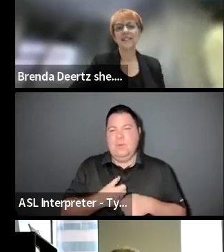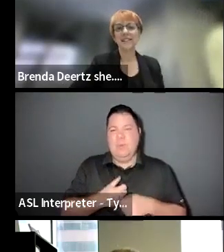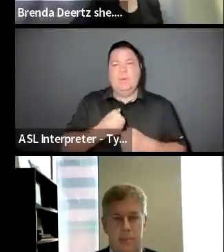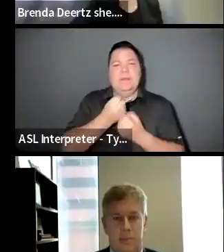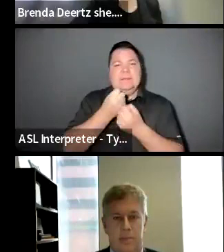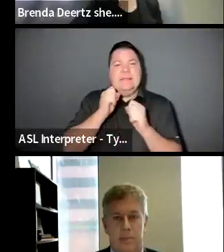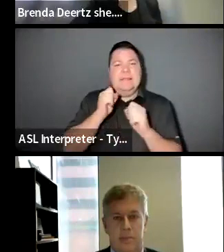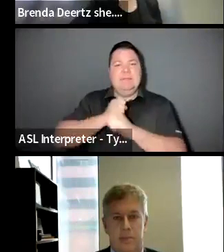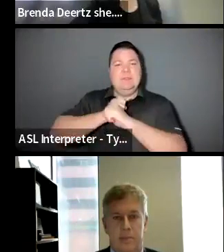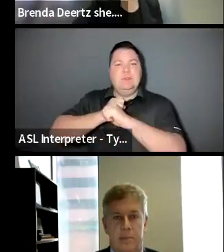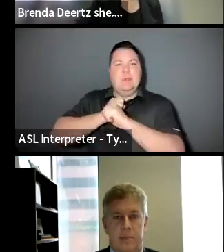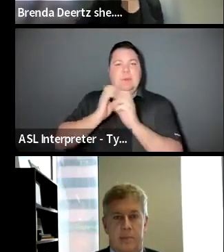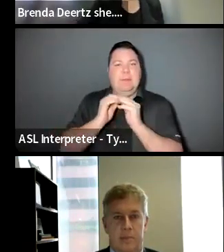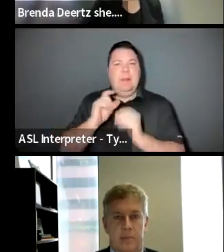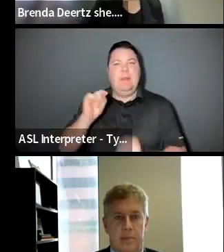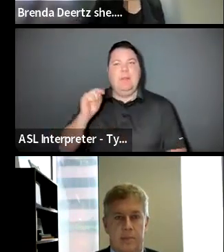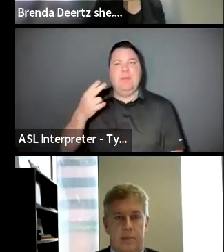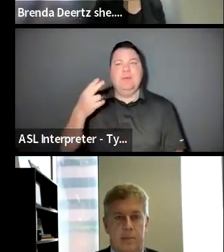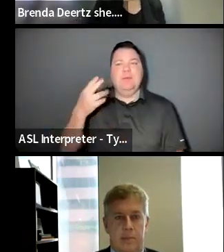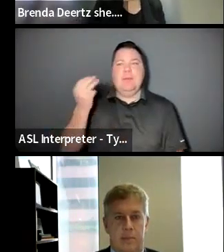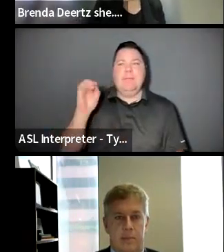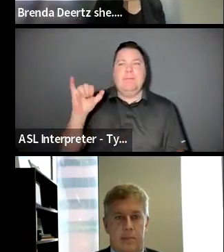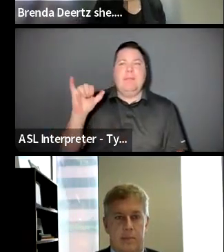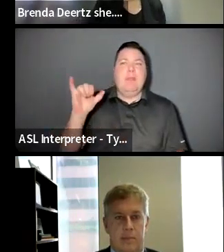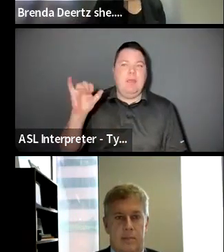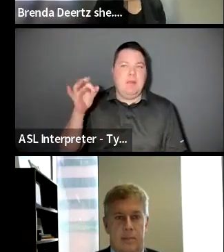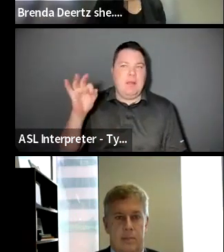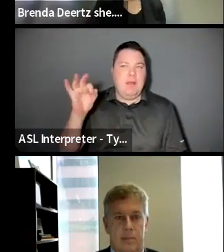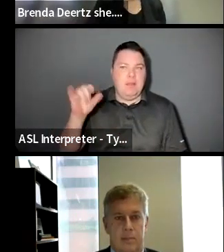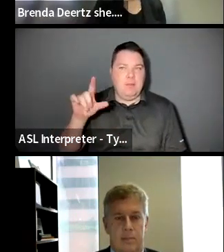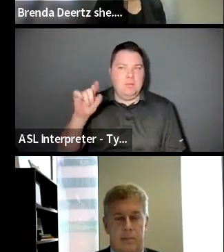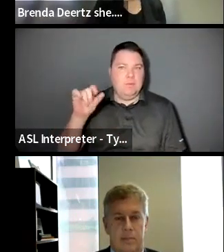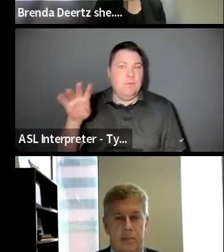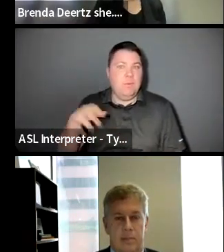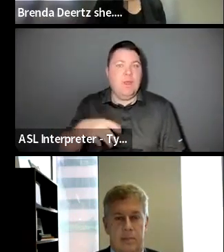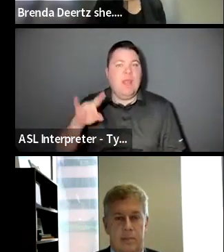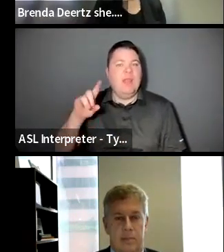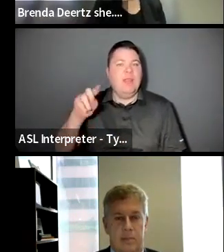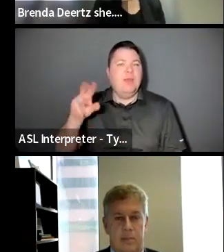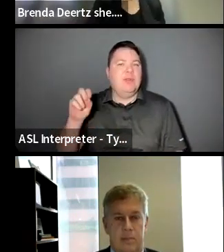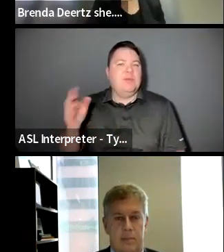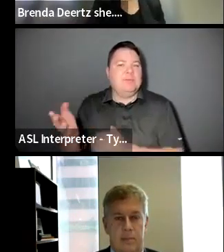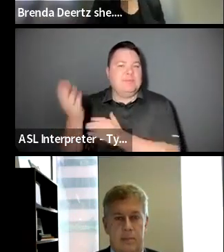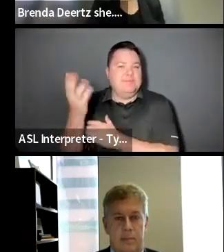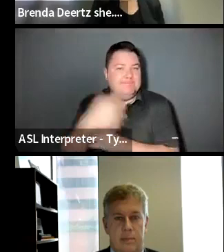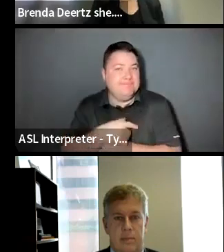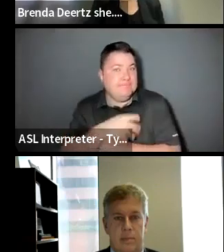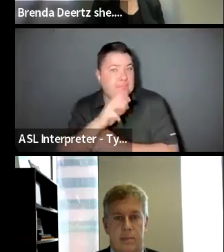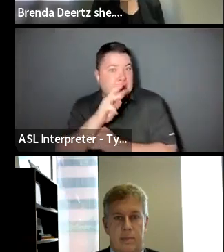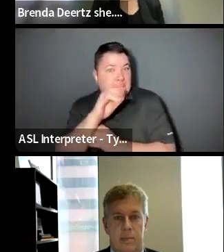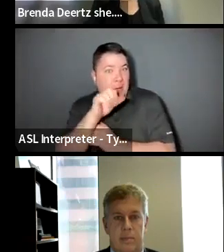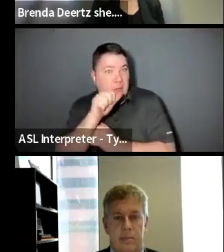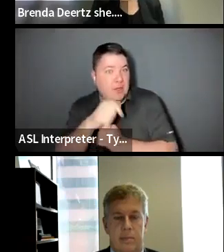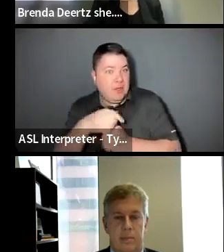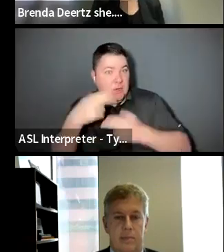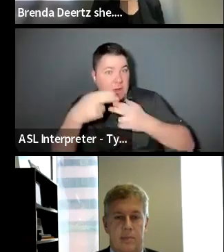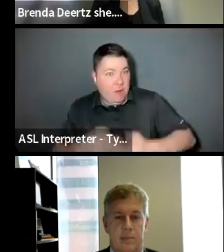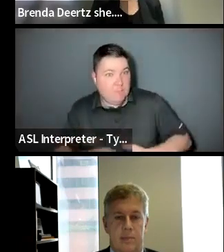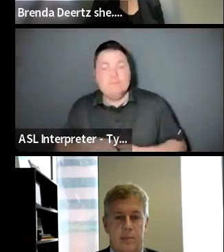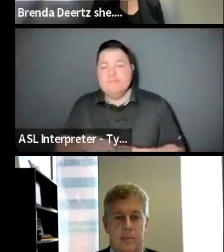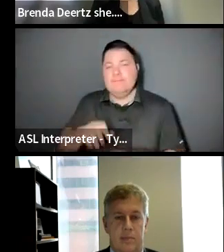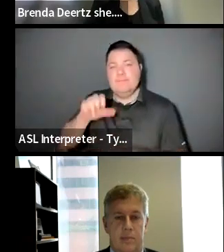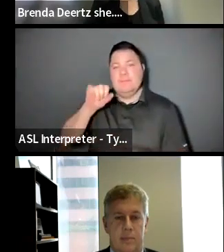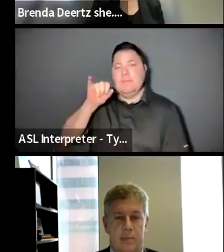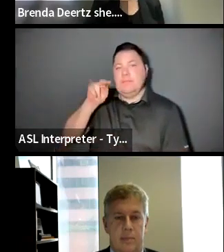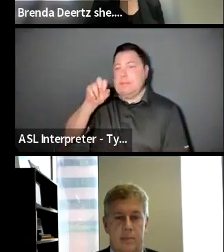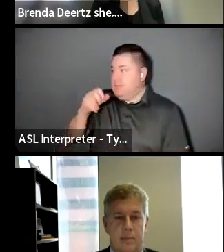Thursday, May 9th, 2024 at 8:30 a.m. Meyer, can you give me a roll call, please? Commissioner Simmons.